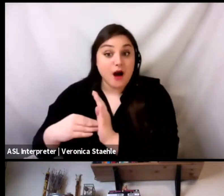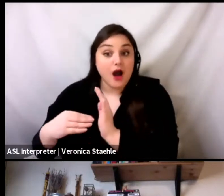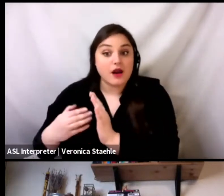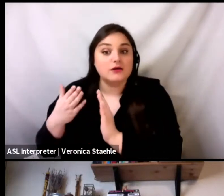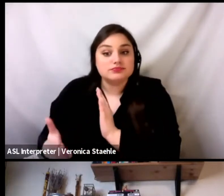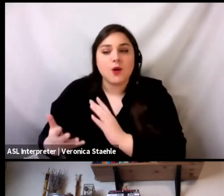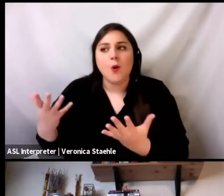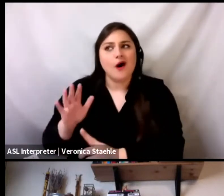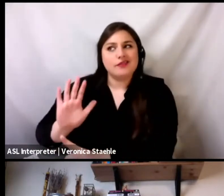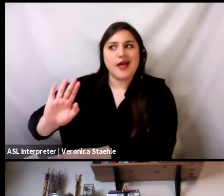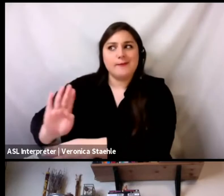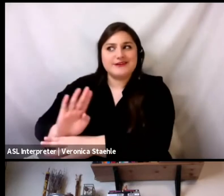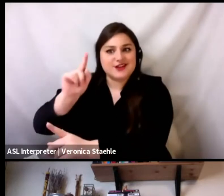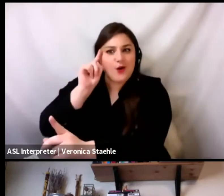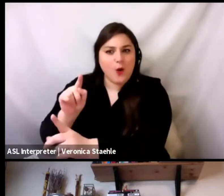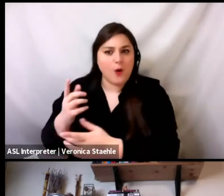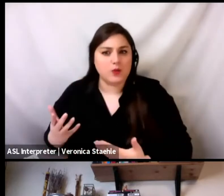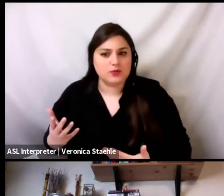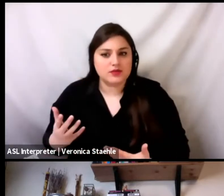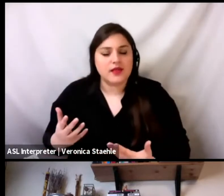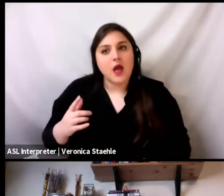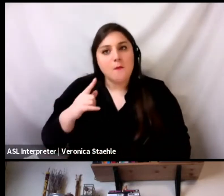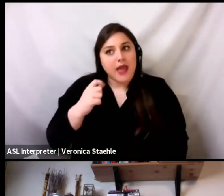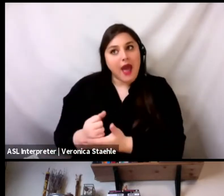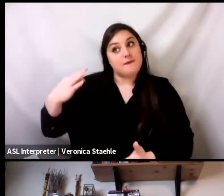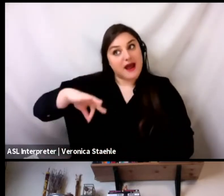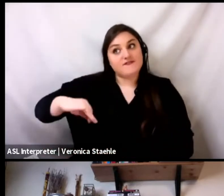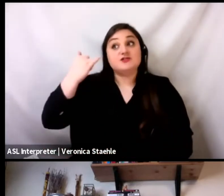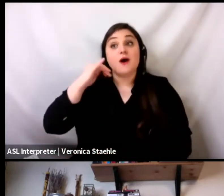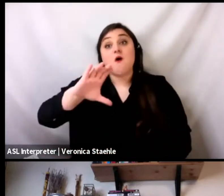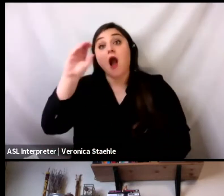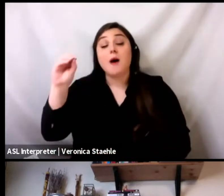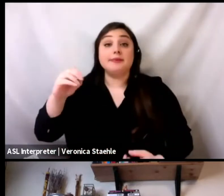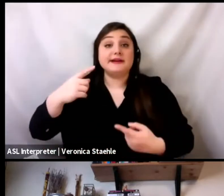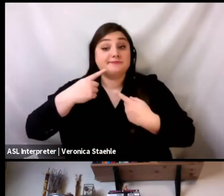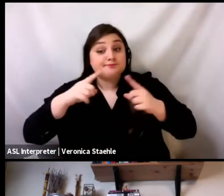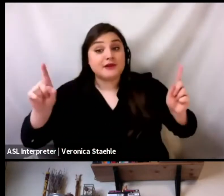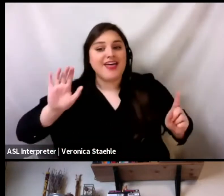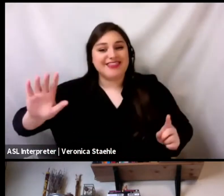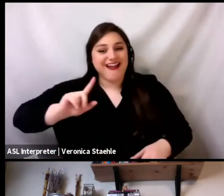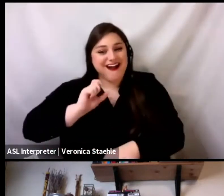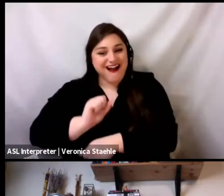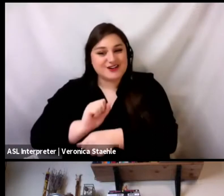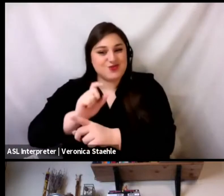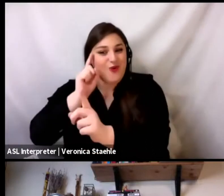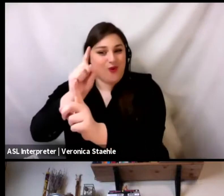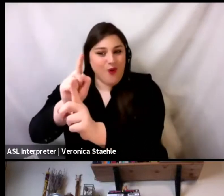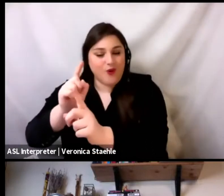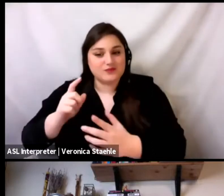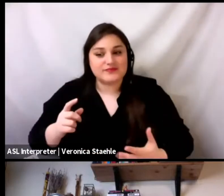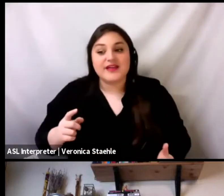goals, the stating a clear goal, whether a company states, whether the goal that they're stating actually